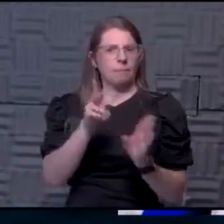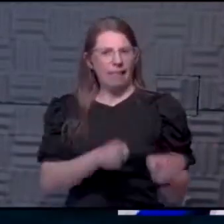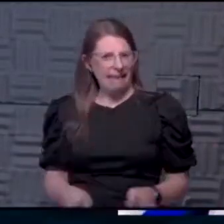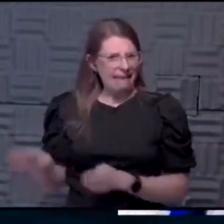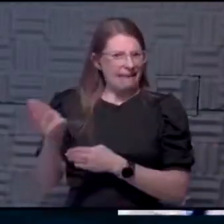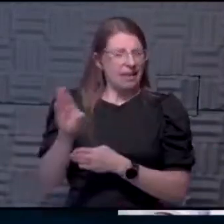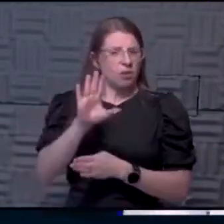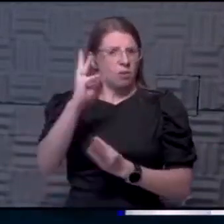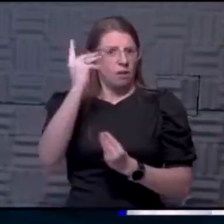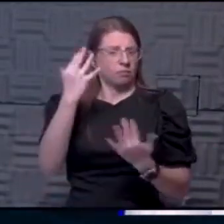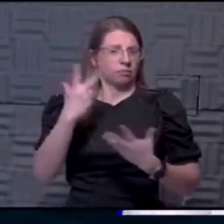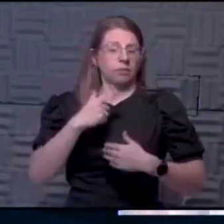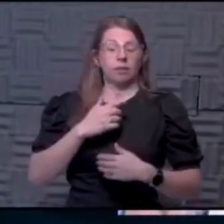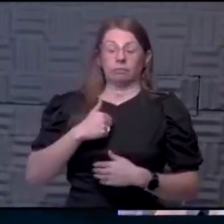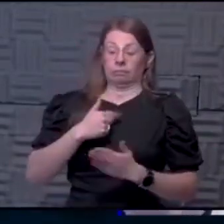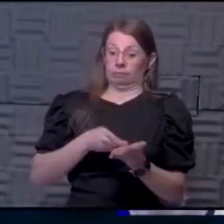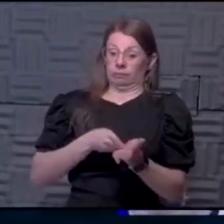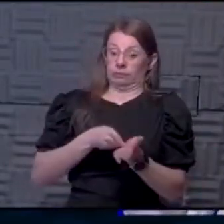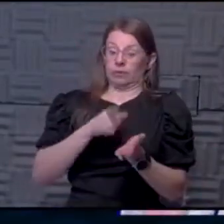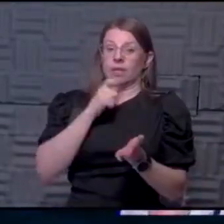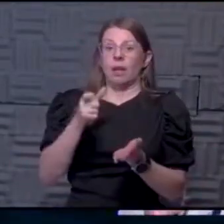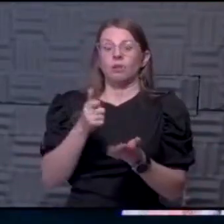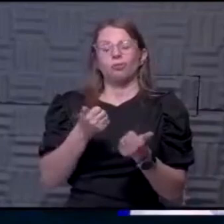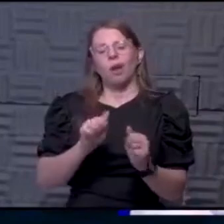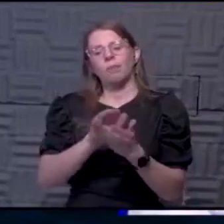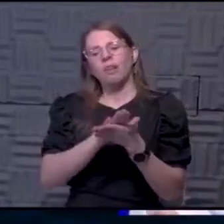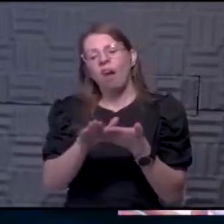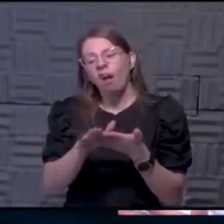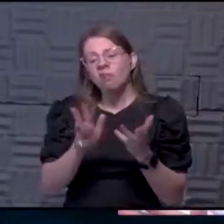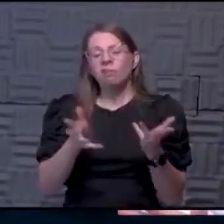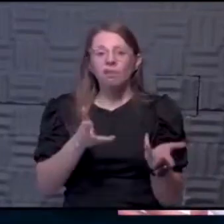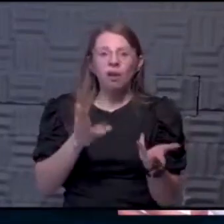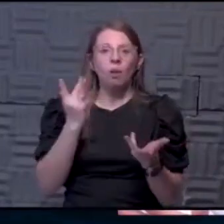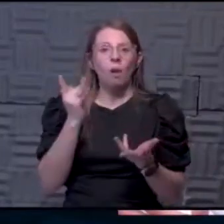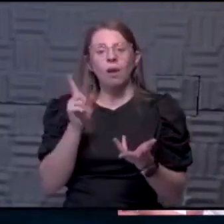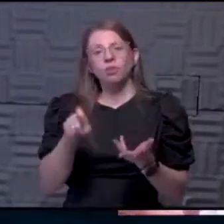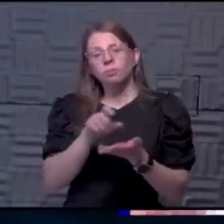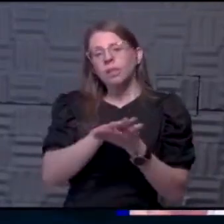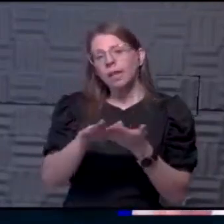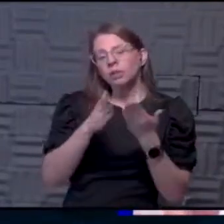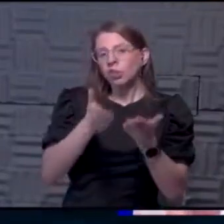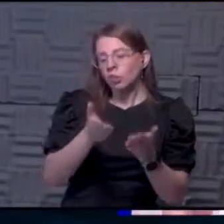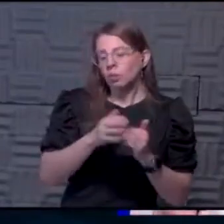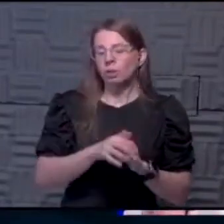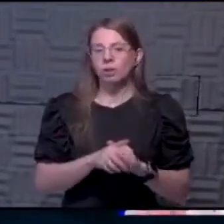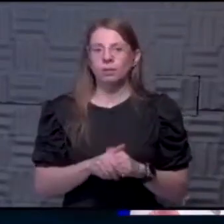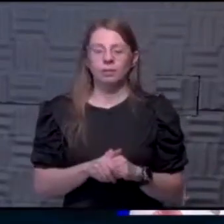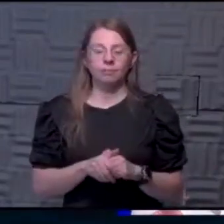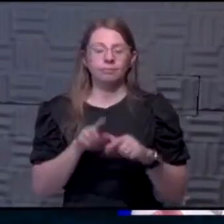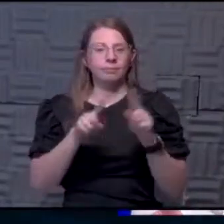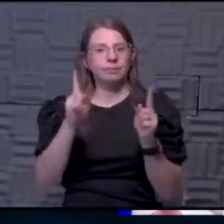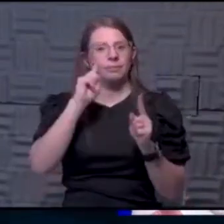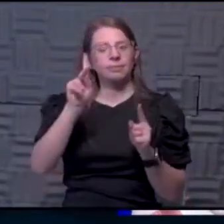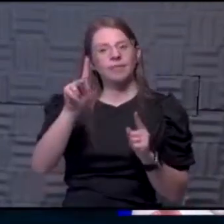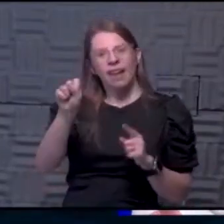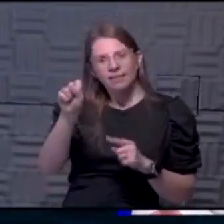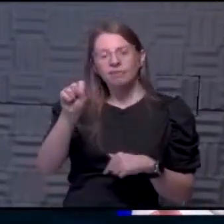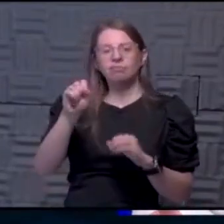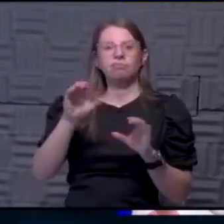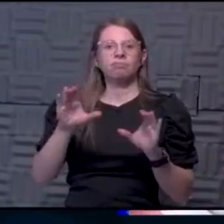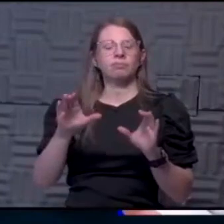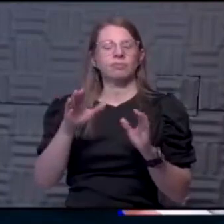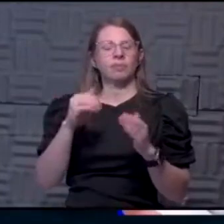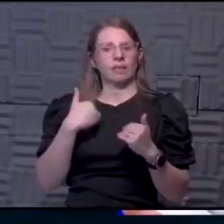Because I'm going to be honest, and I'm not trying to be nice to you. Why should I do that? But actually, I think Kansas has had a pretty